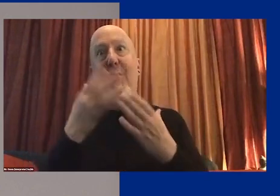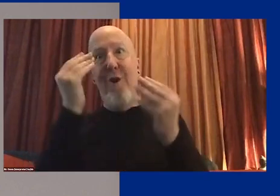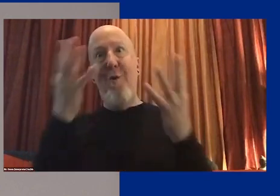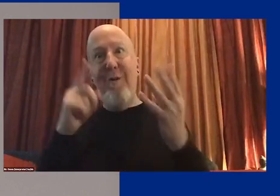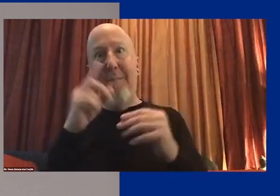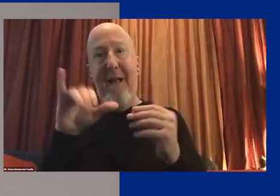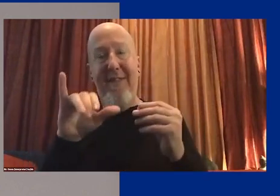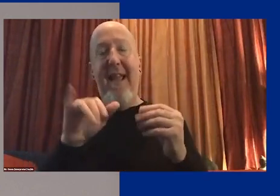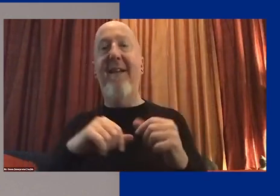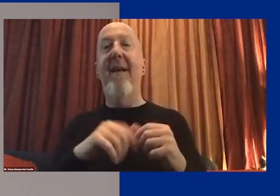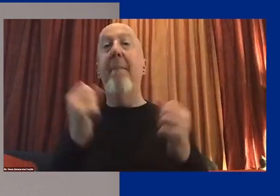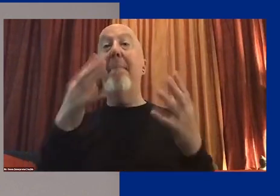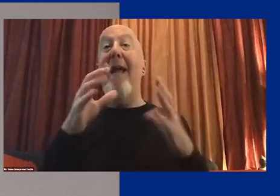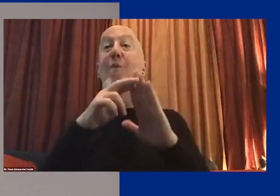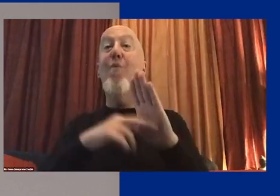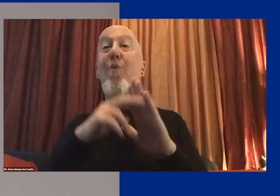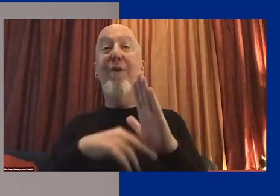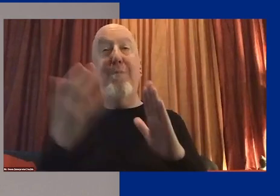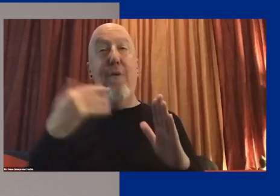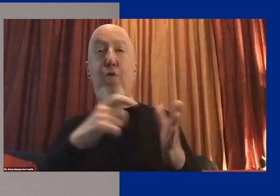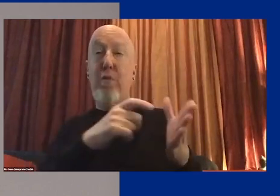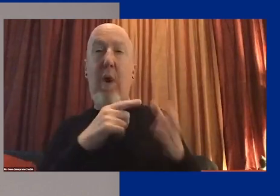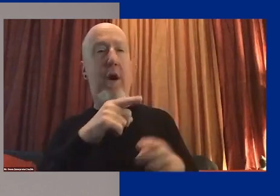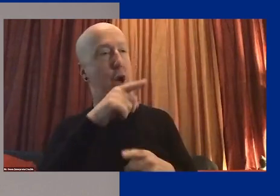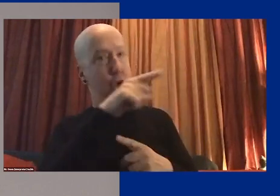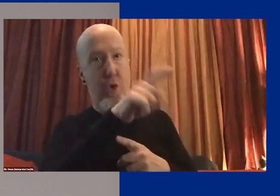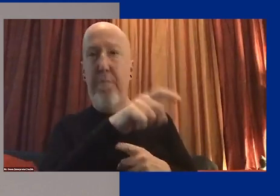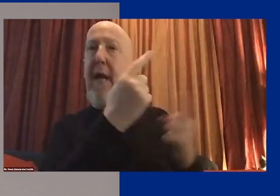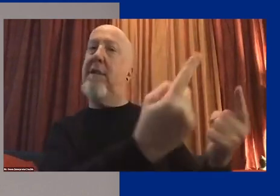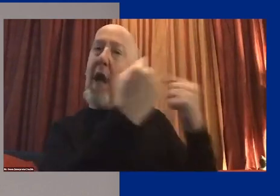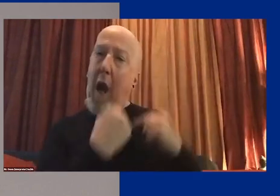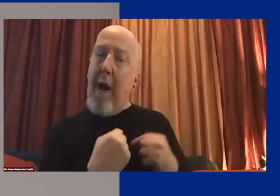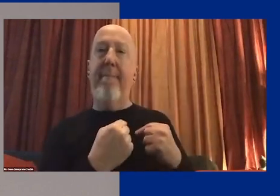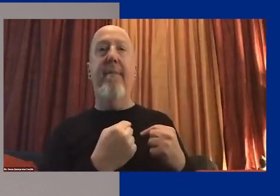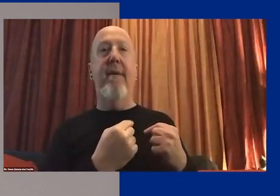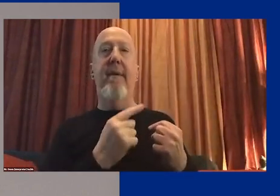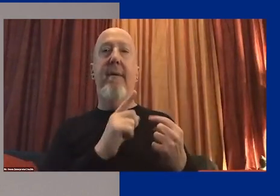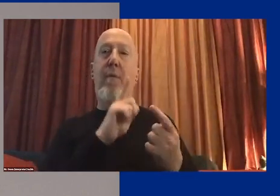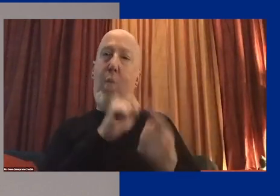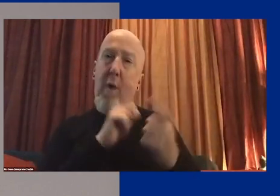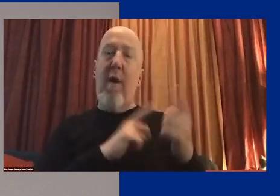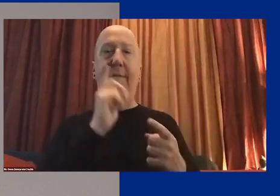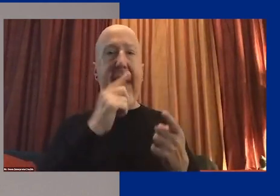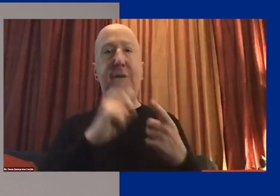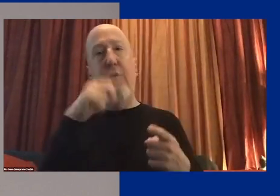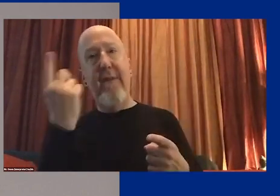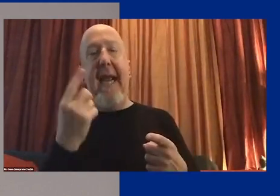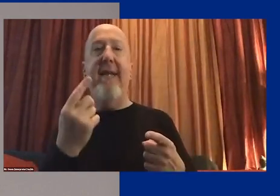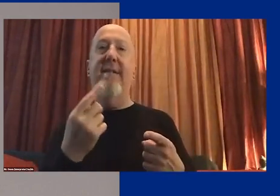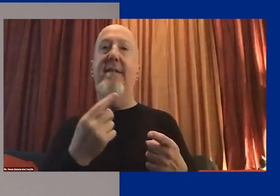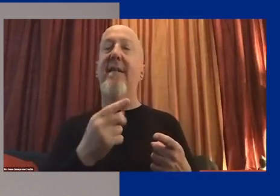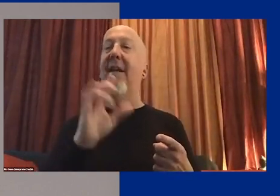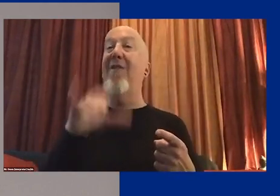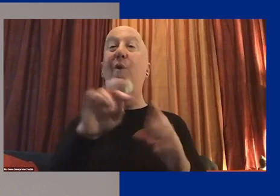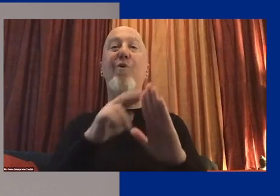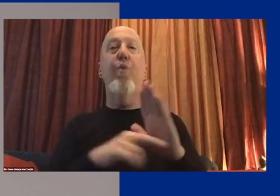of the rules that required individuals to go in for an in-person visit to a healthcare provider have been